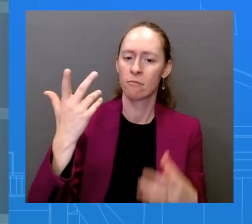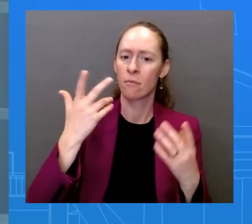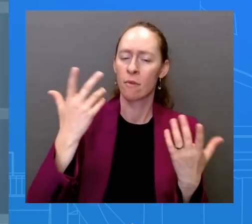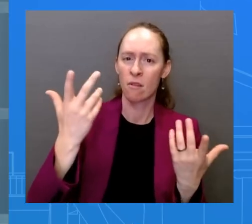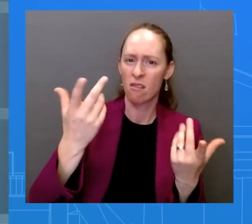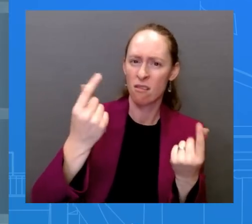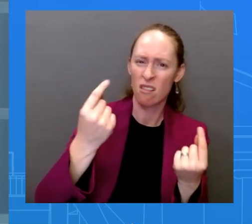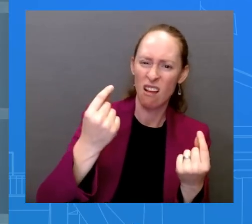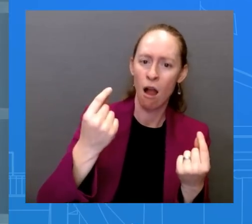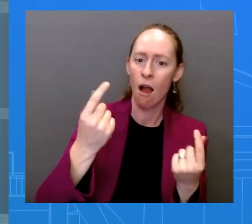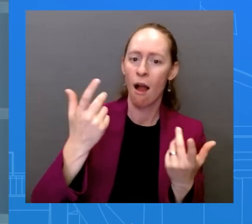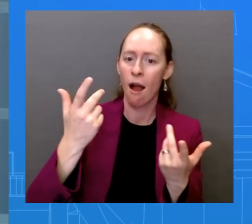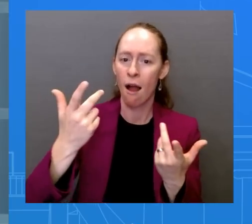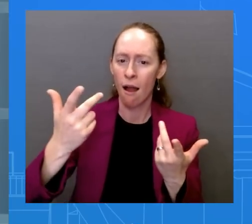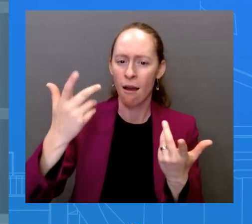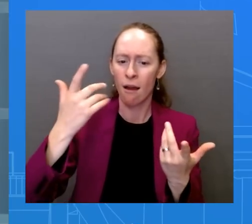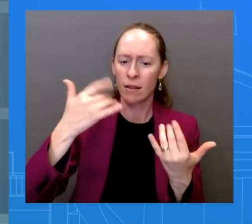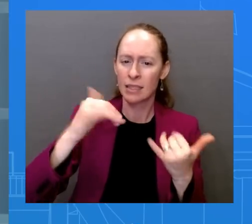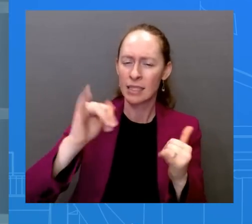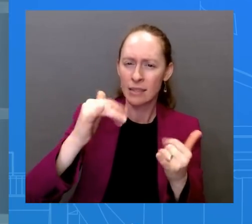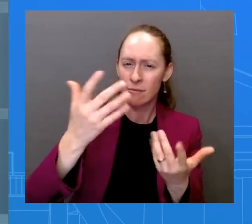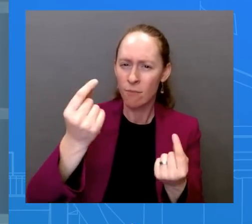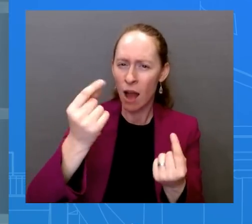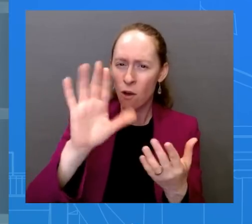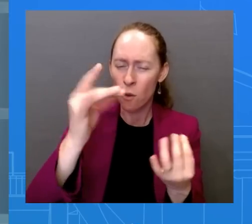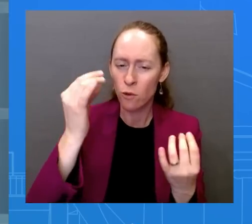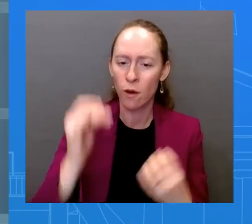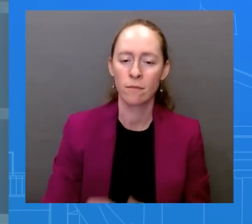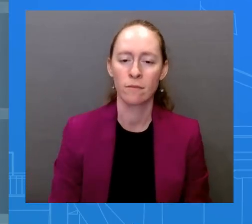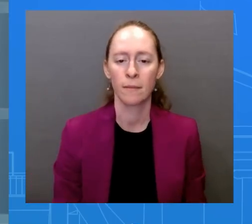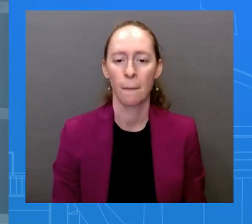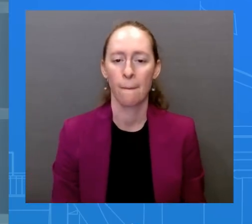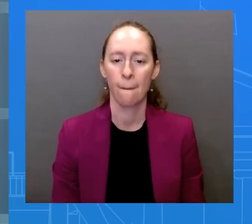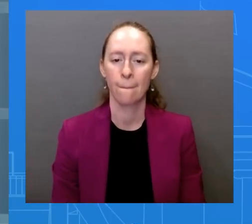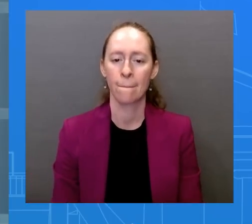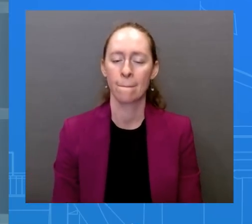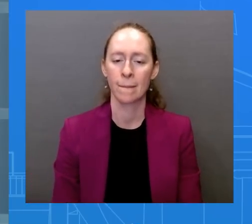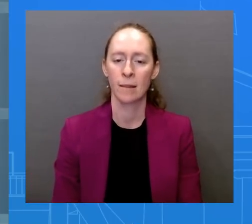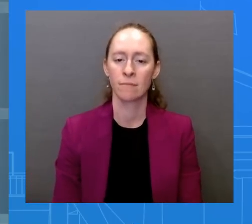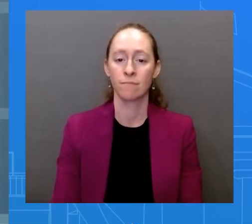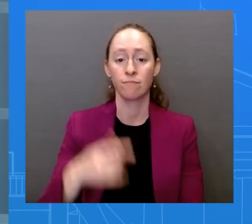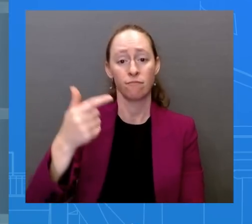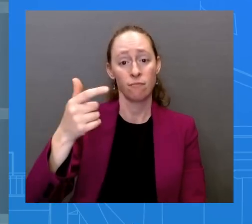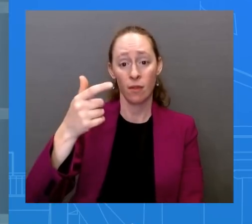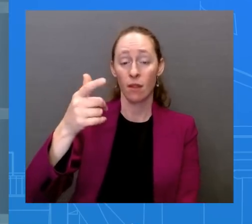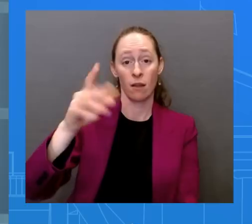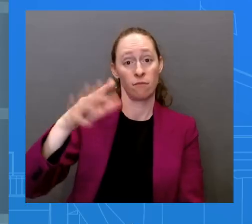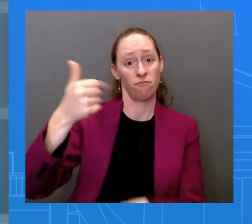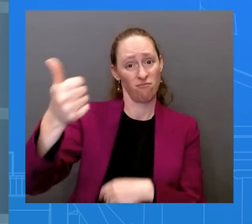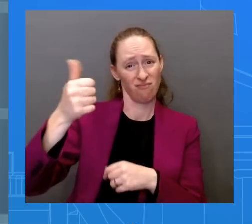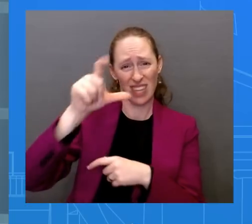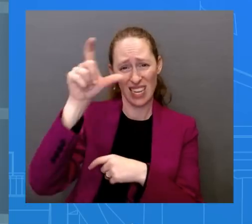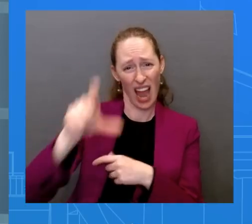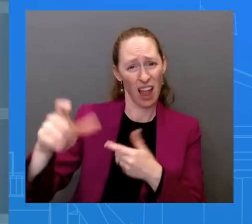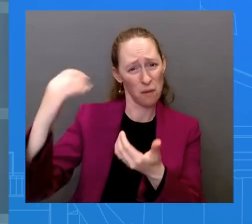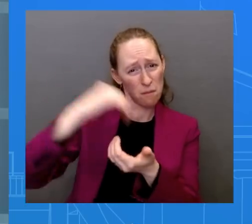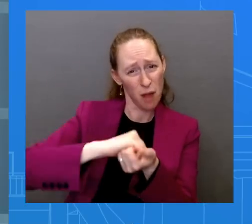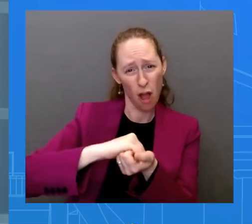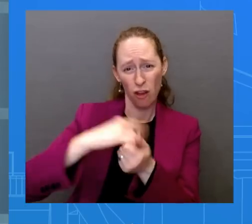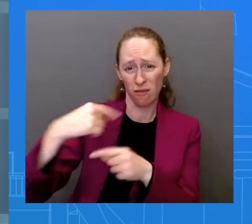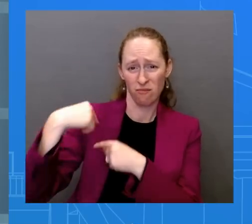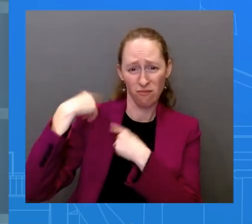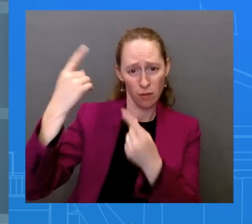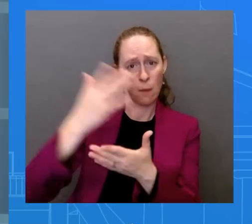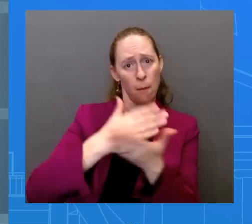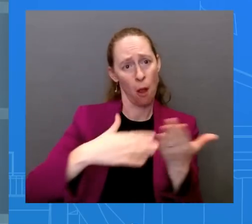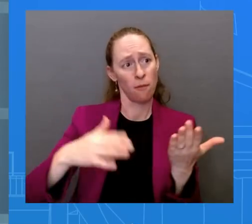here. It's a NATO ally, as you know, a G7 partner and member of the EU. So we will work with the